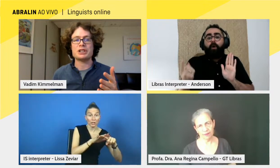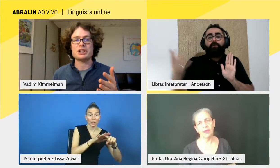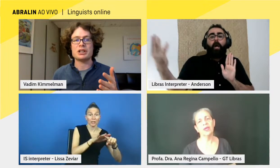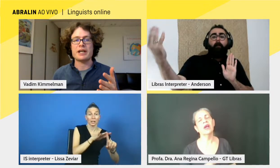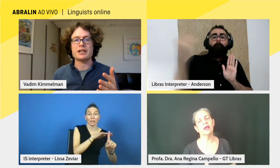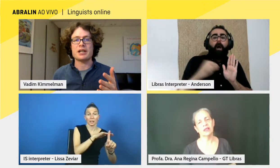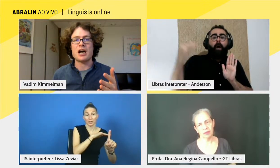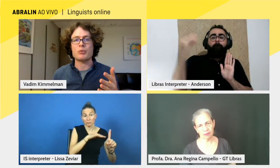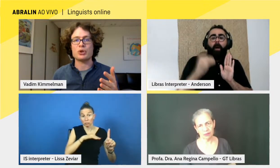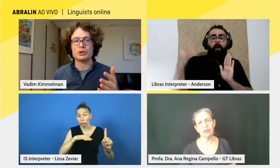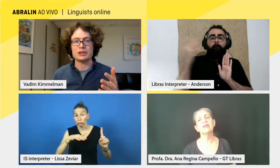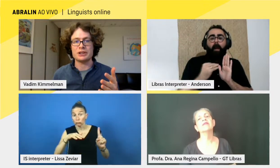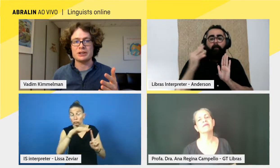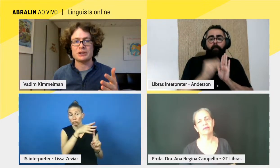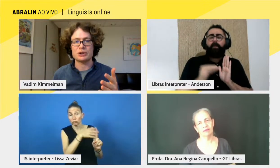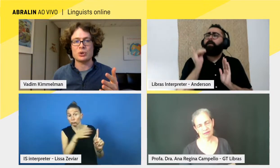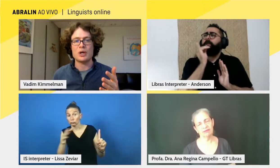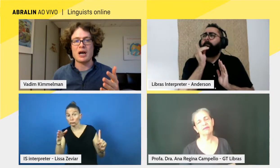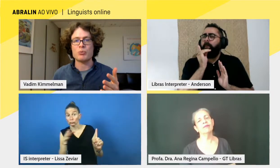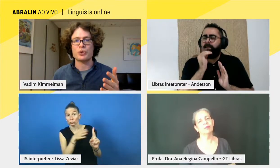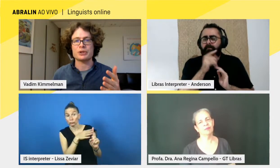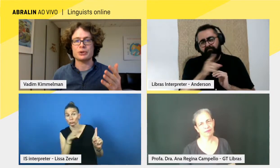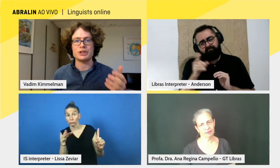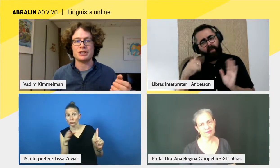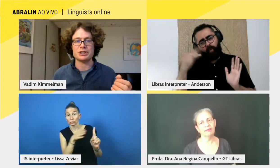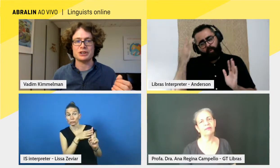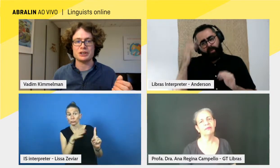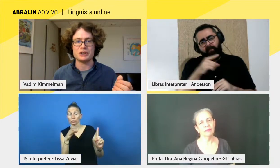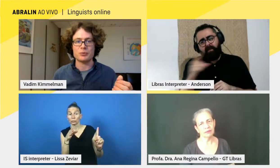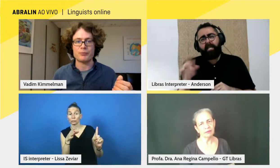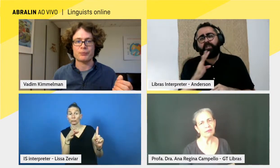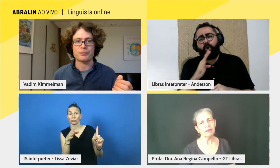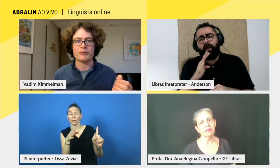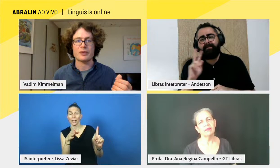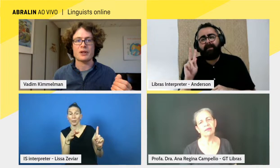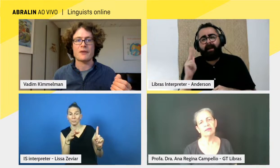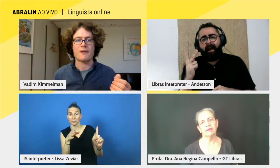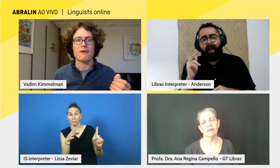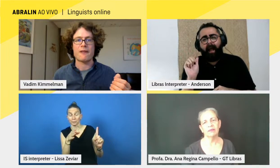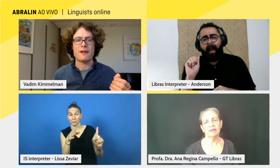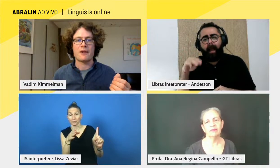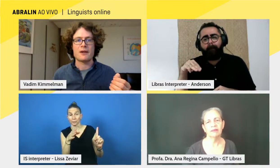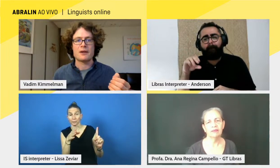of notation like Hamnosis, so Hamburg notation system.